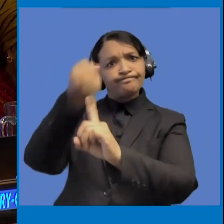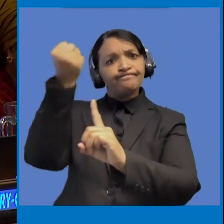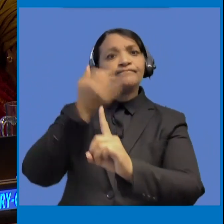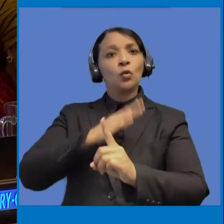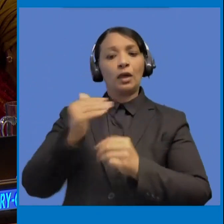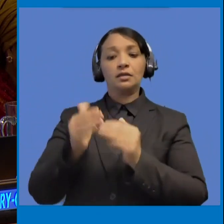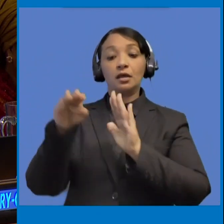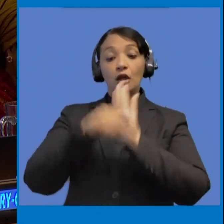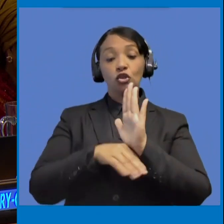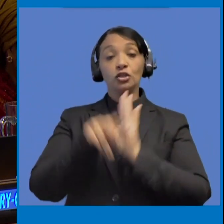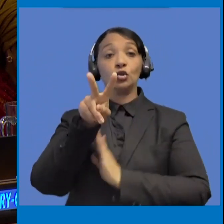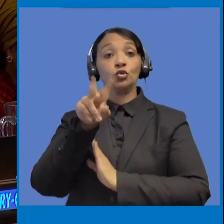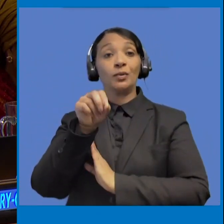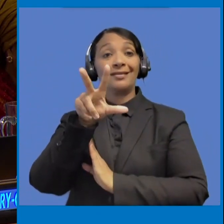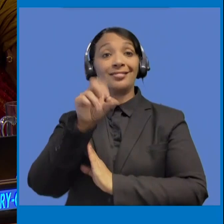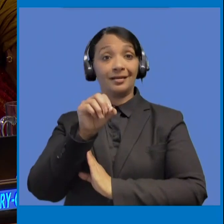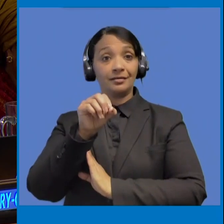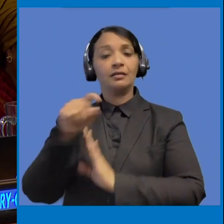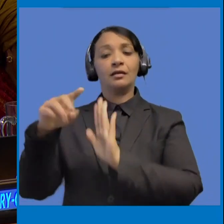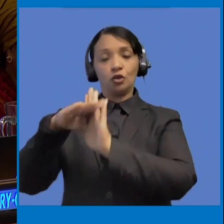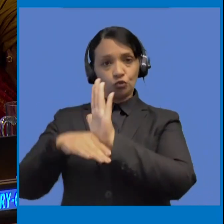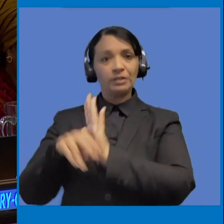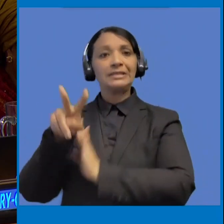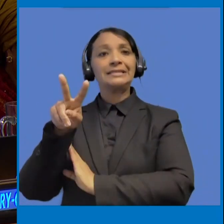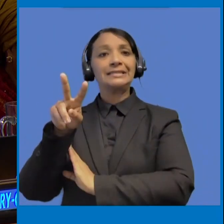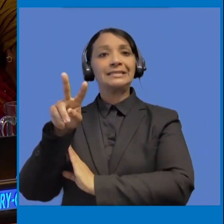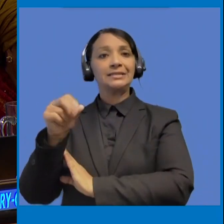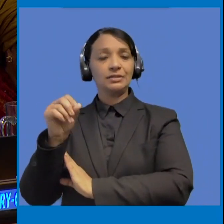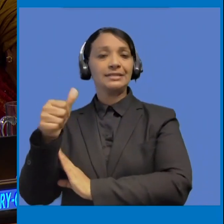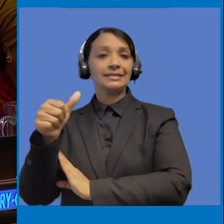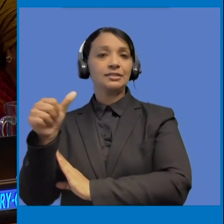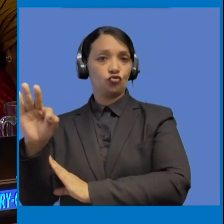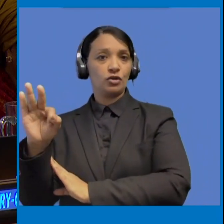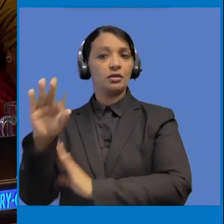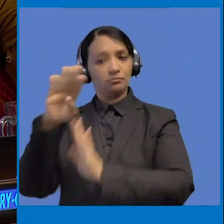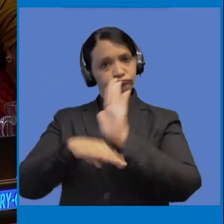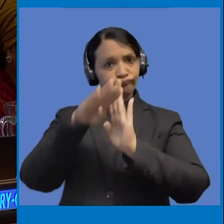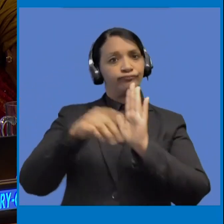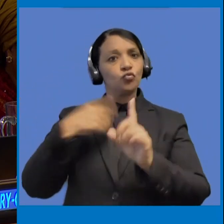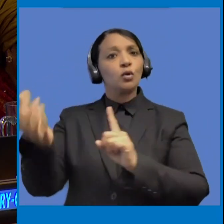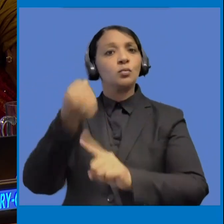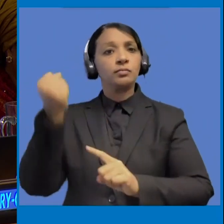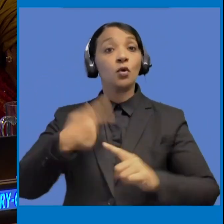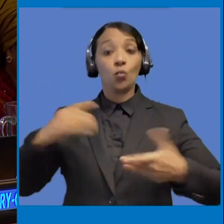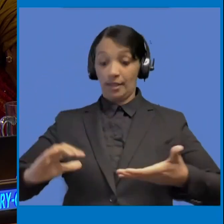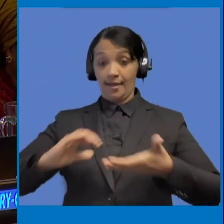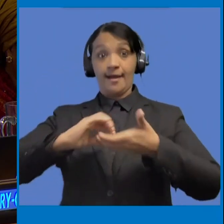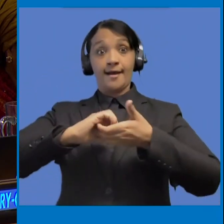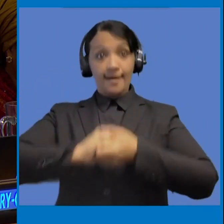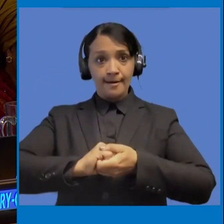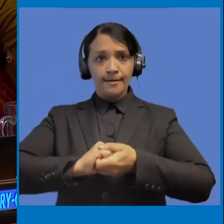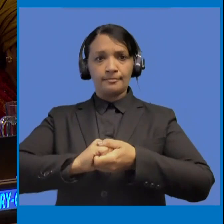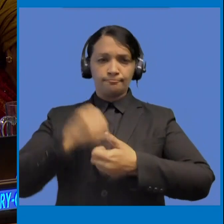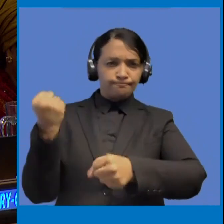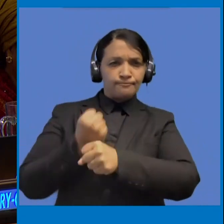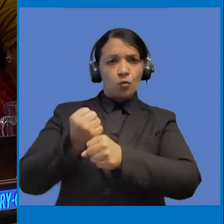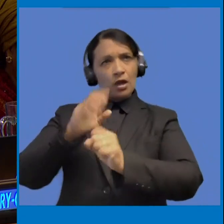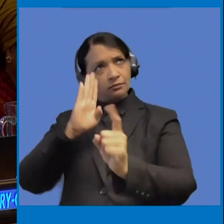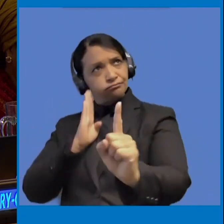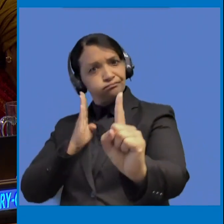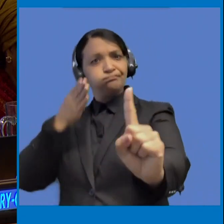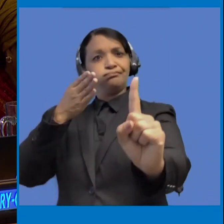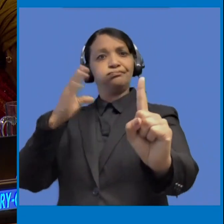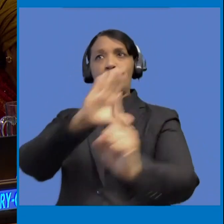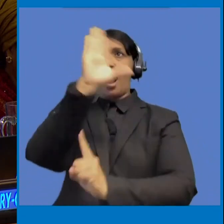Agenda and Agenda 2063. Let us work together towards the Africa we want, the